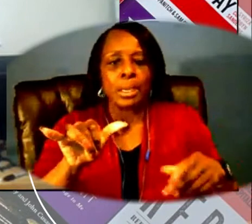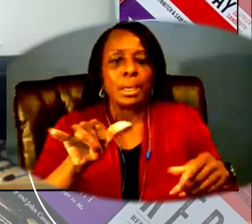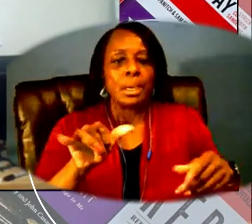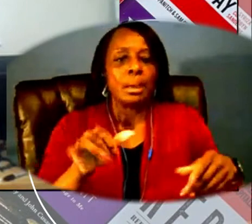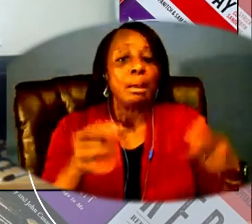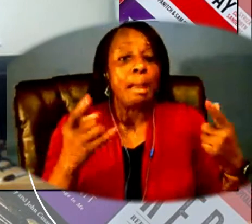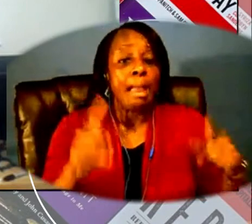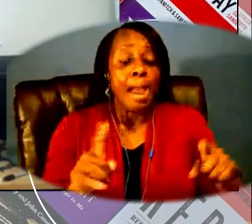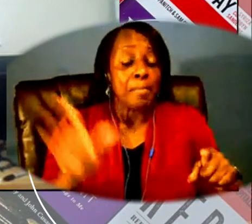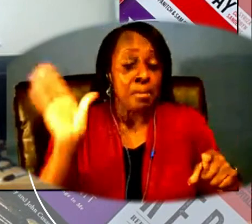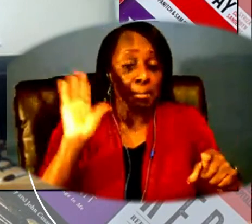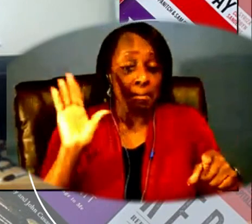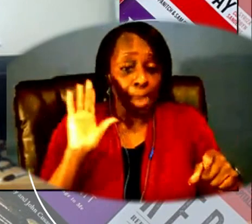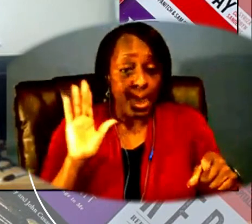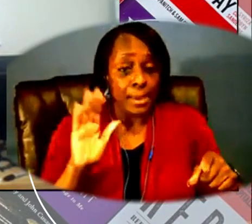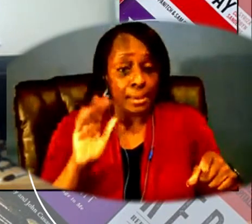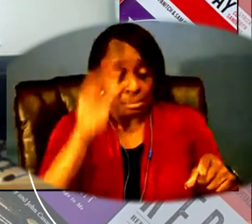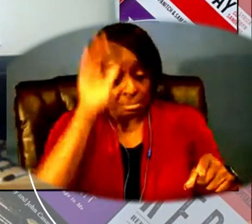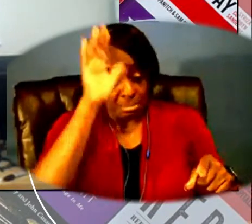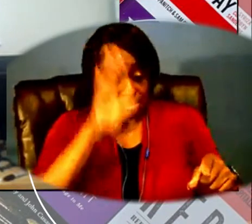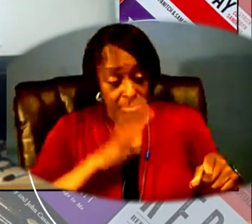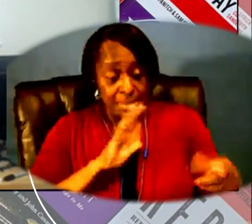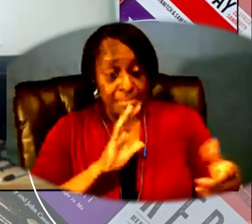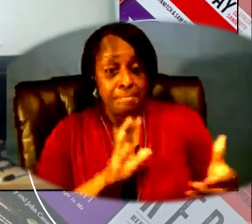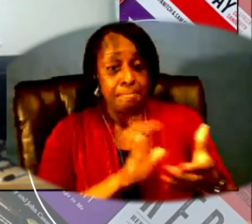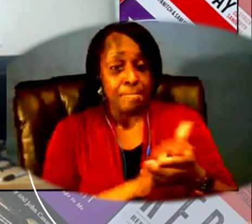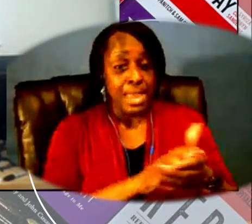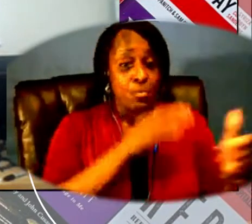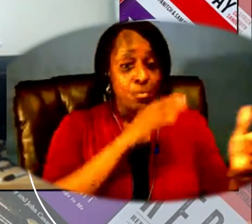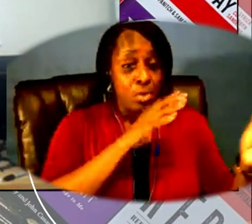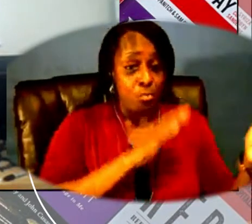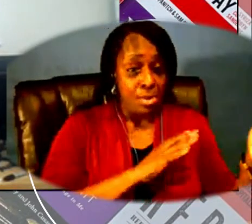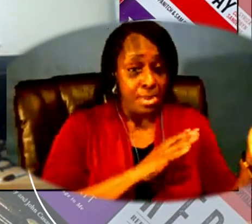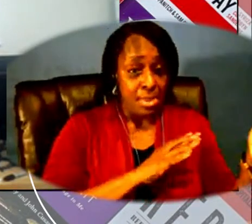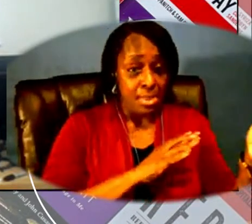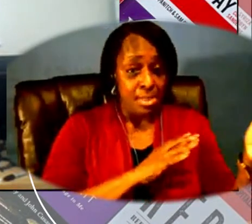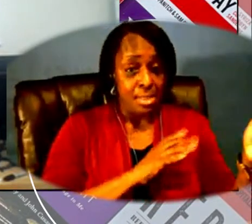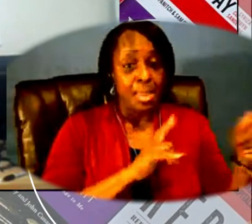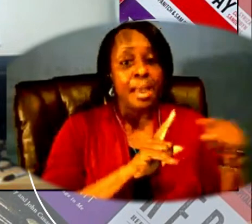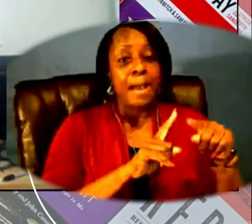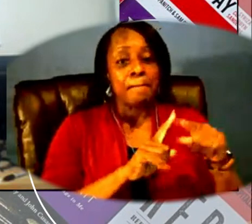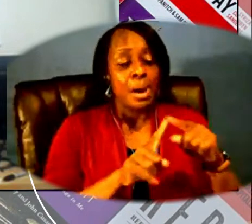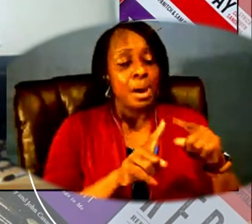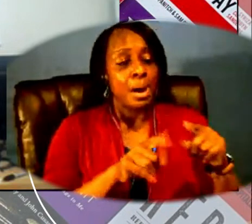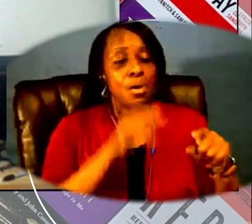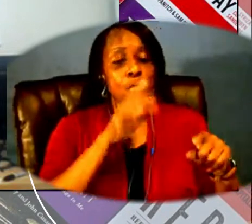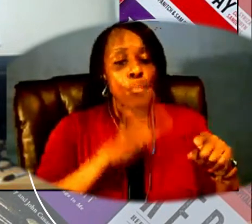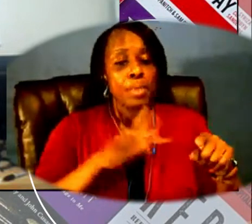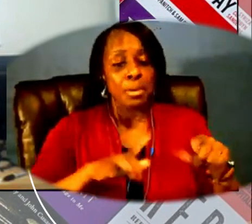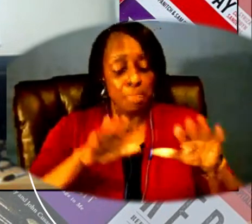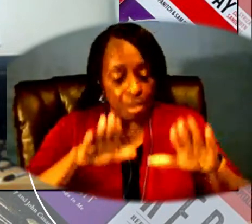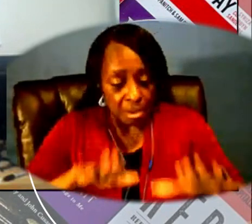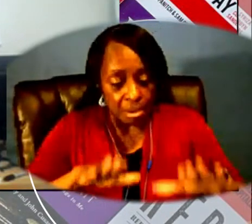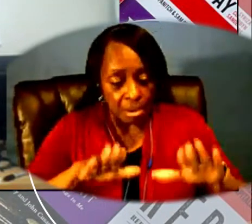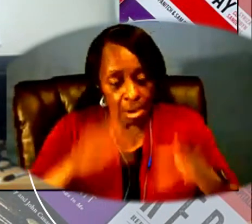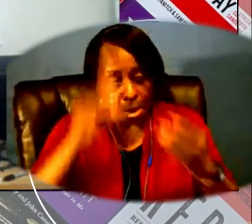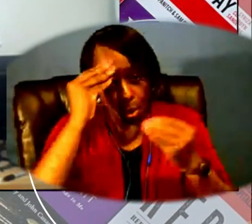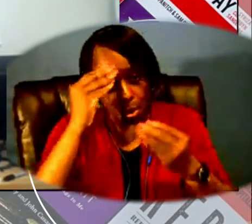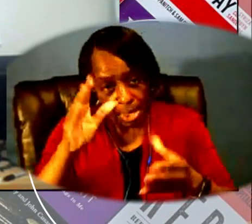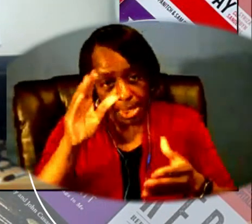those beginning ages, they were at the behest of their husbands. As we move